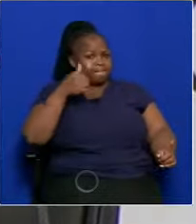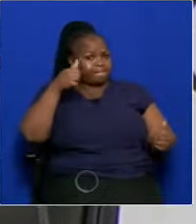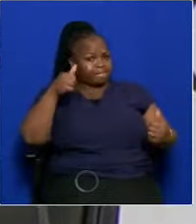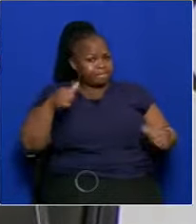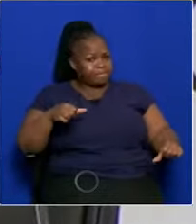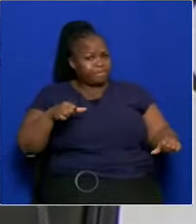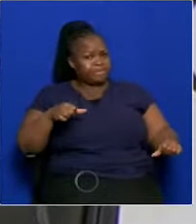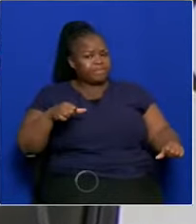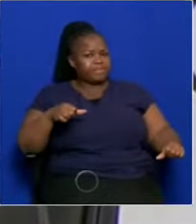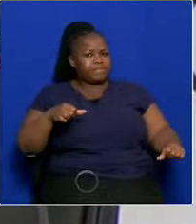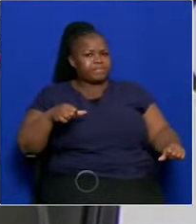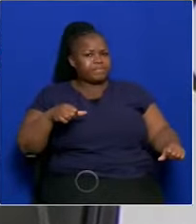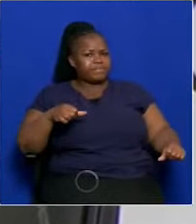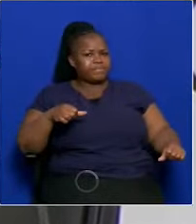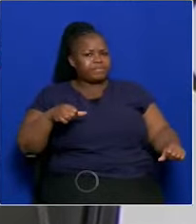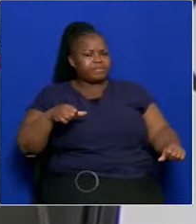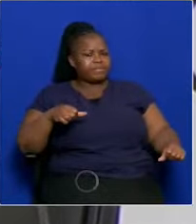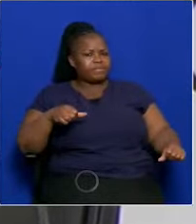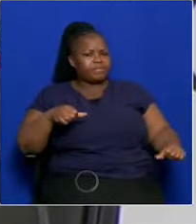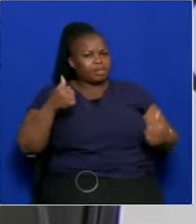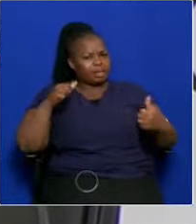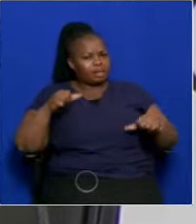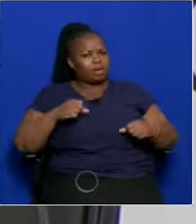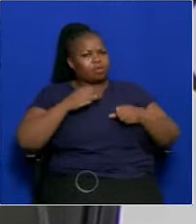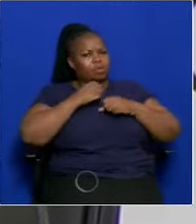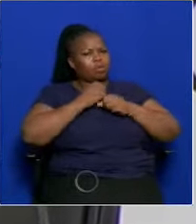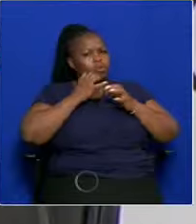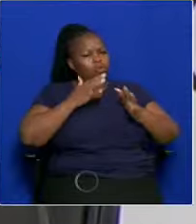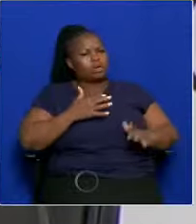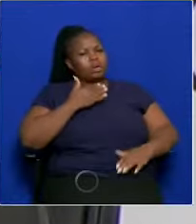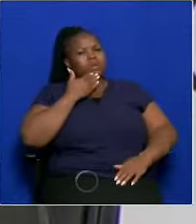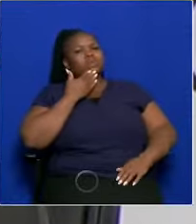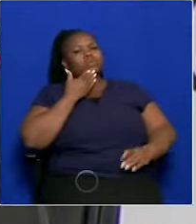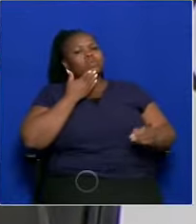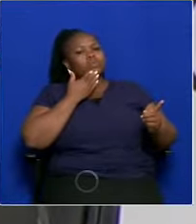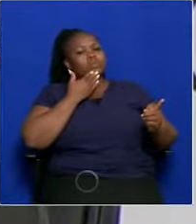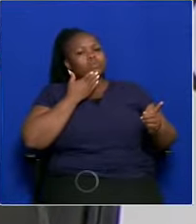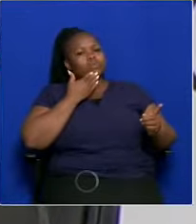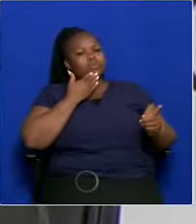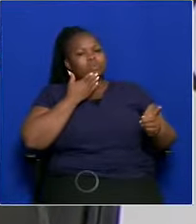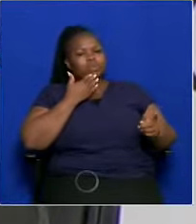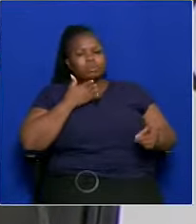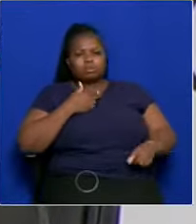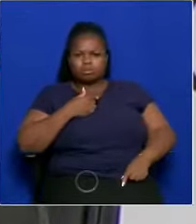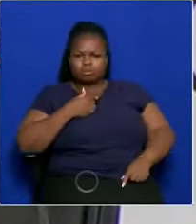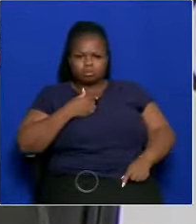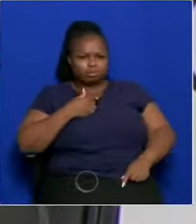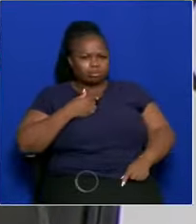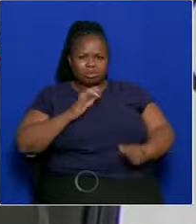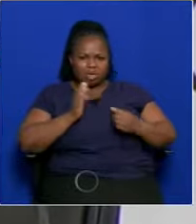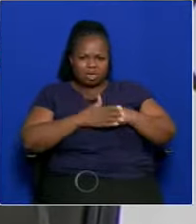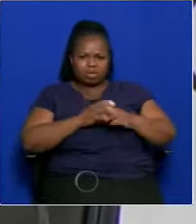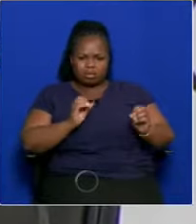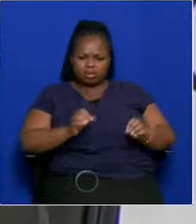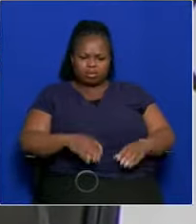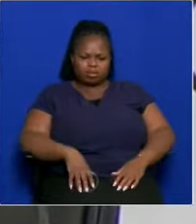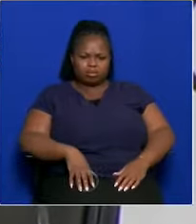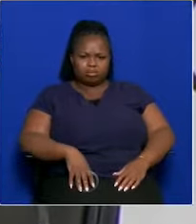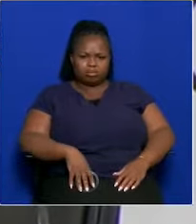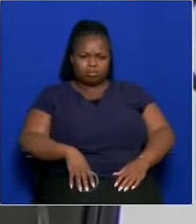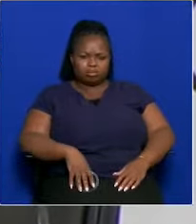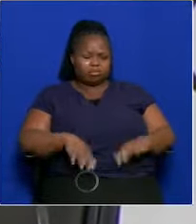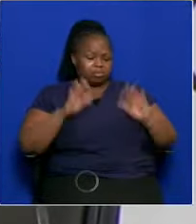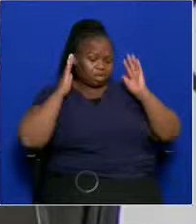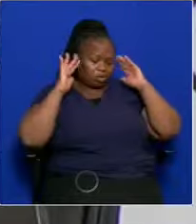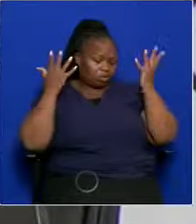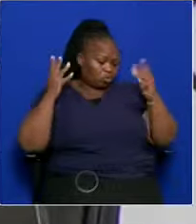the account holder. Who is the account holder? There's nothing to conceal in that one. I don't know. So I don't know,